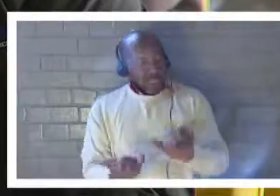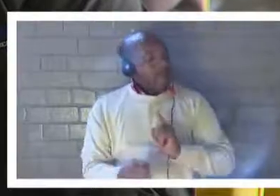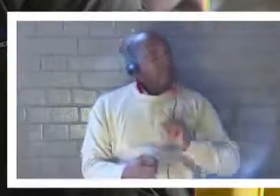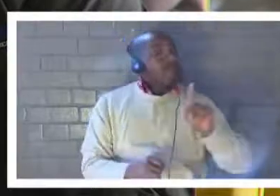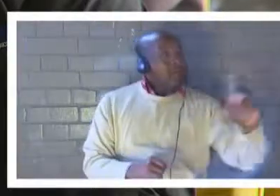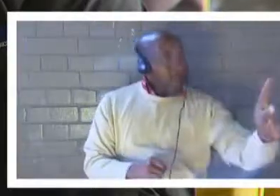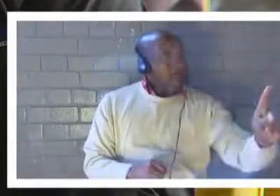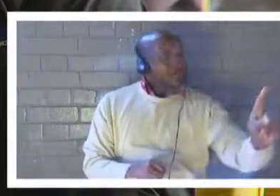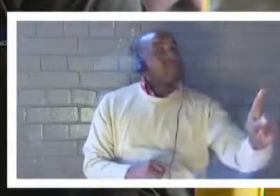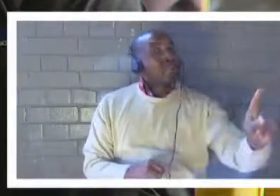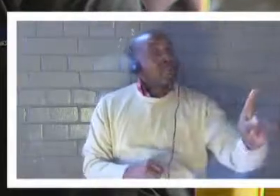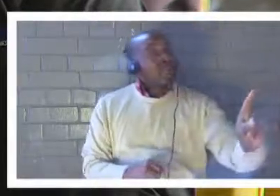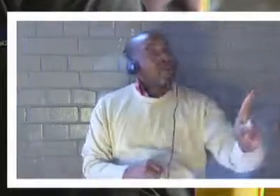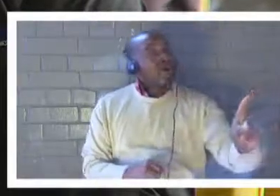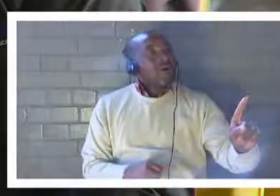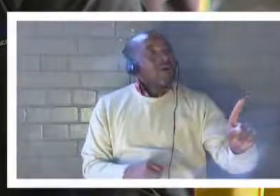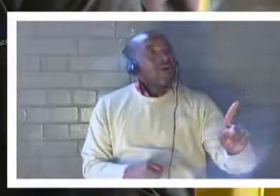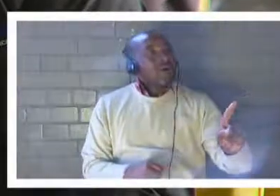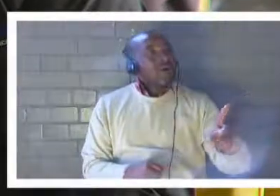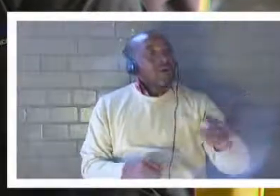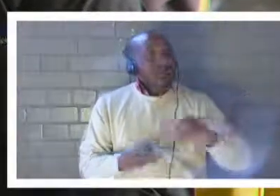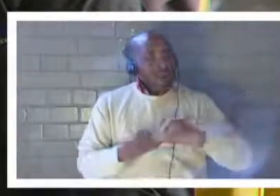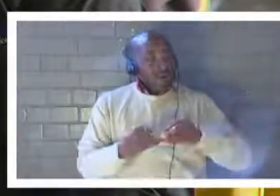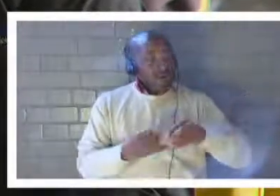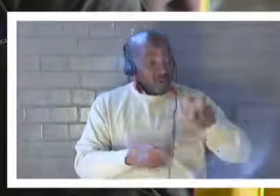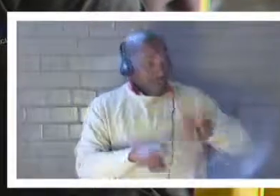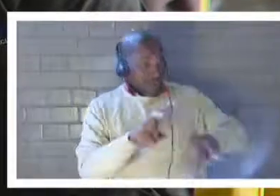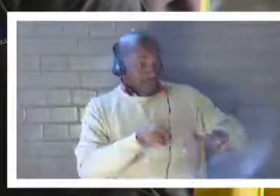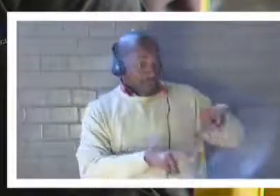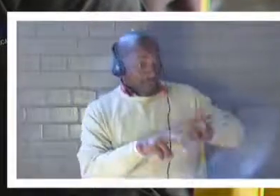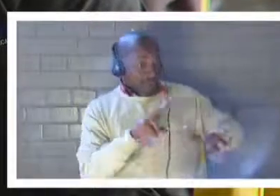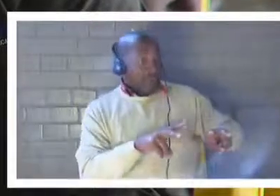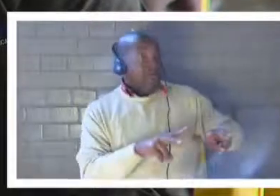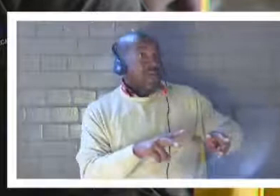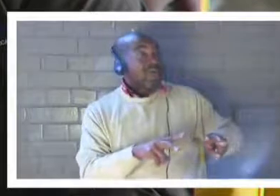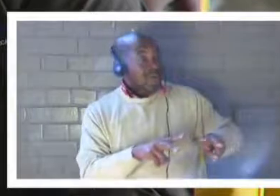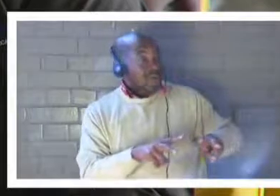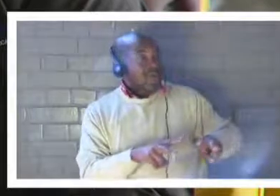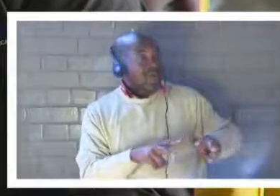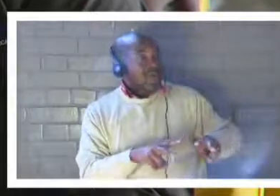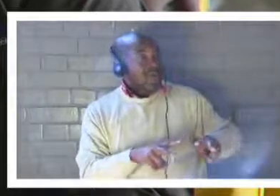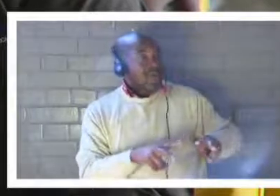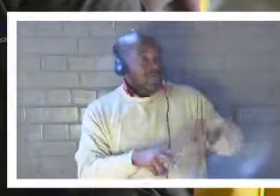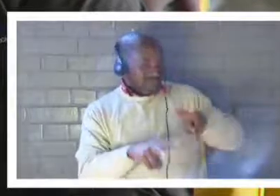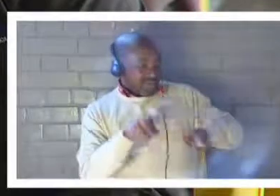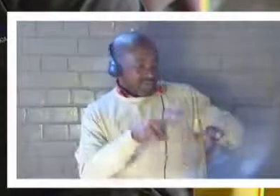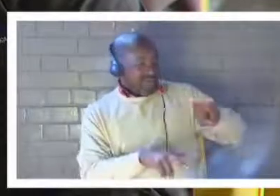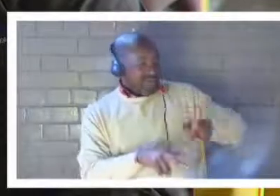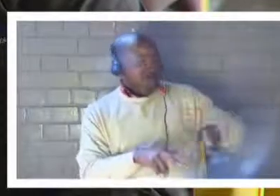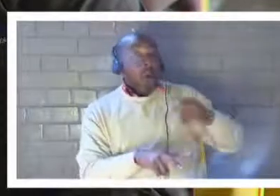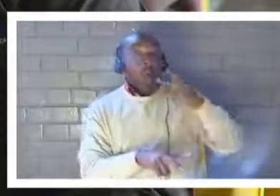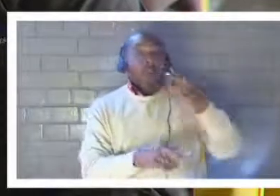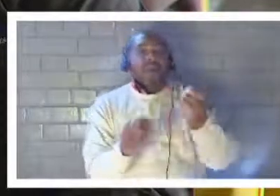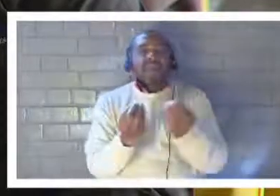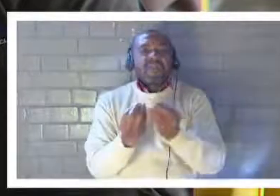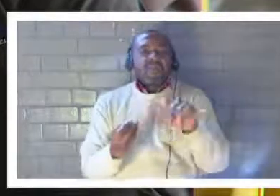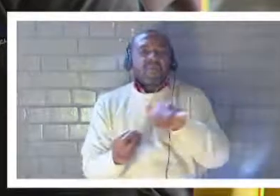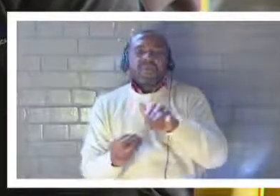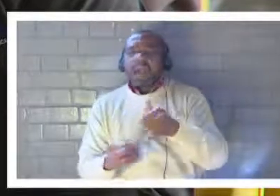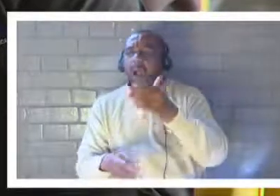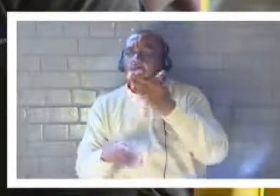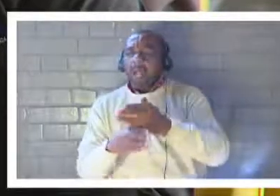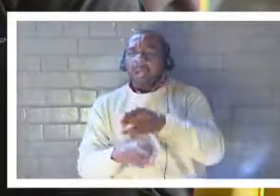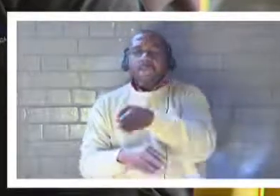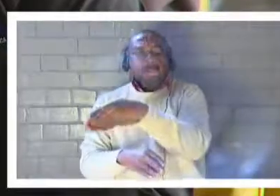assessment again, you will find the ablutions that are not working. You know, you will find the same